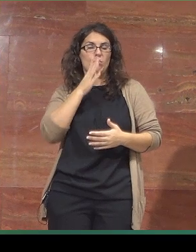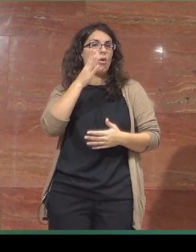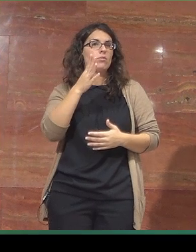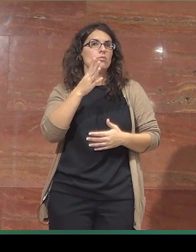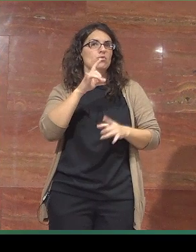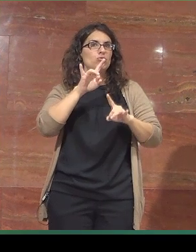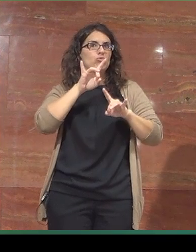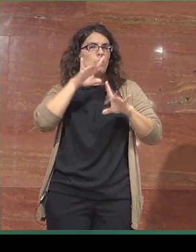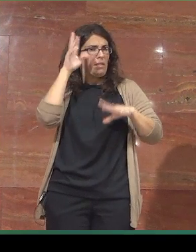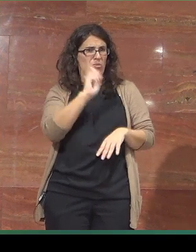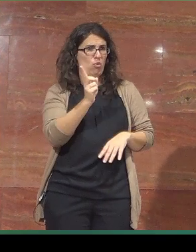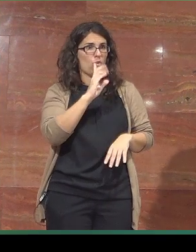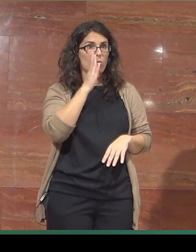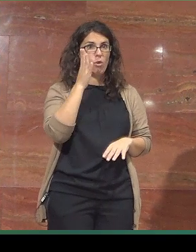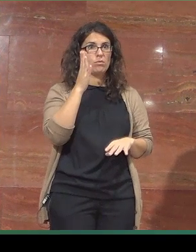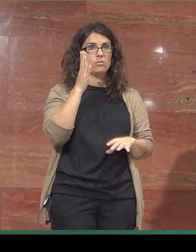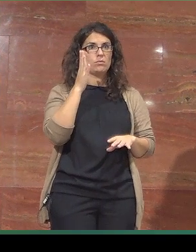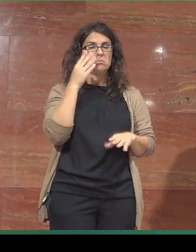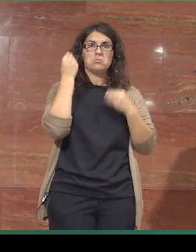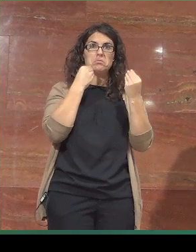an iconic piece of design for London.